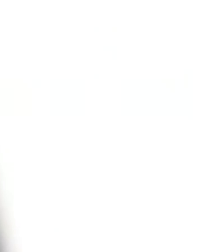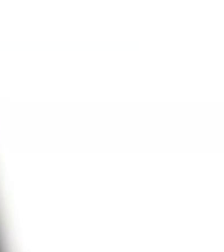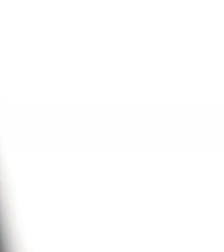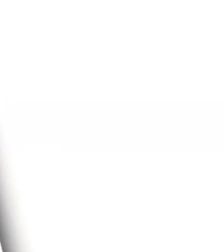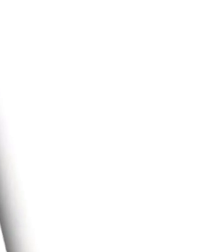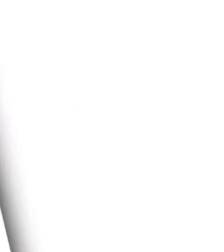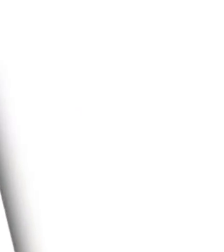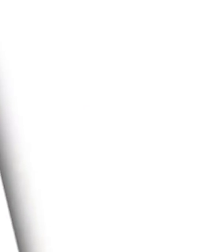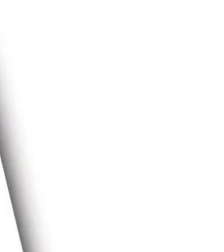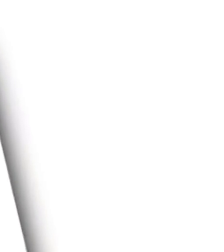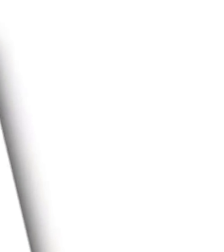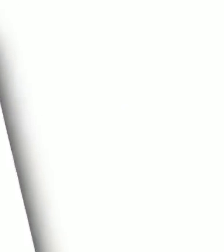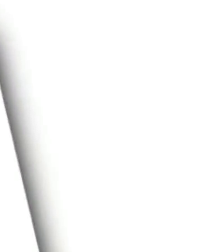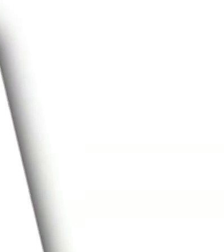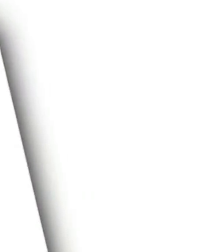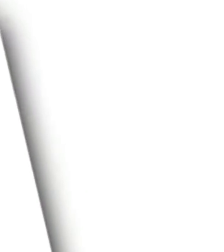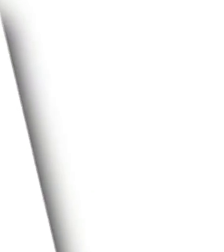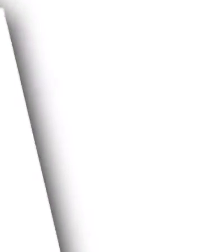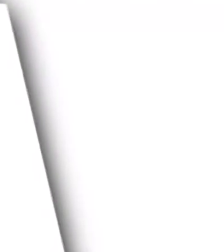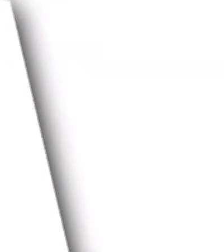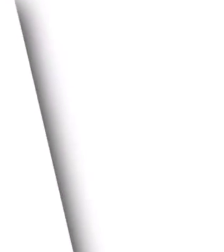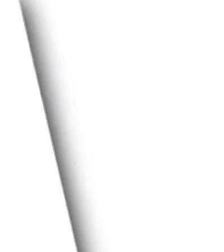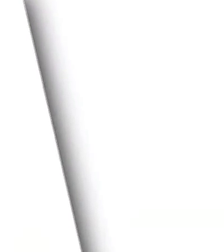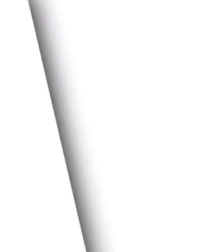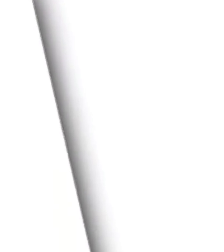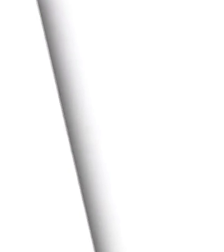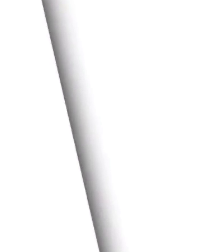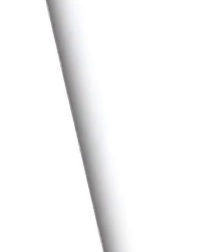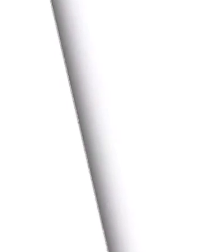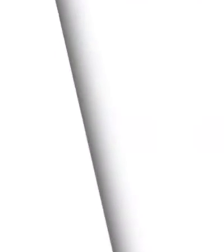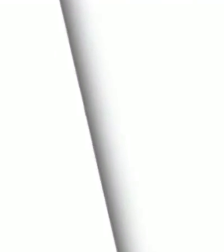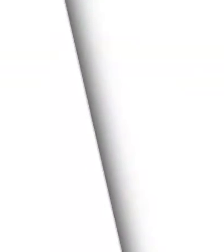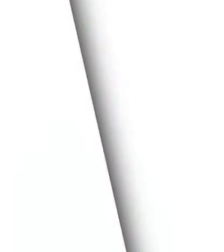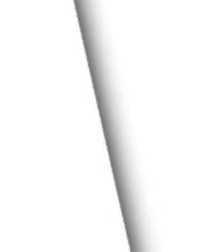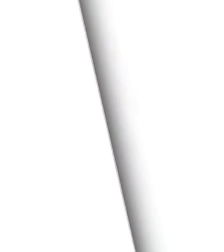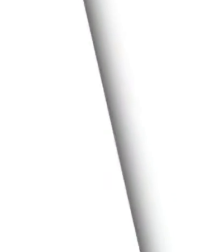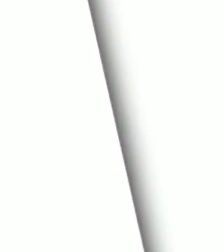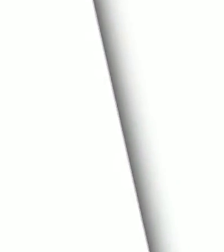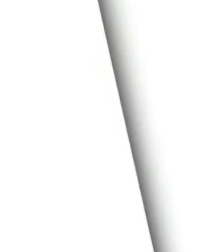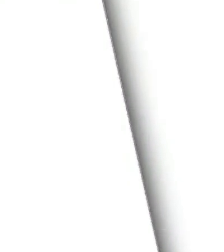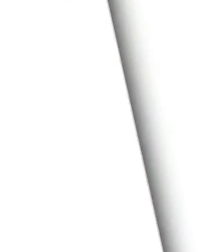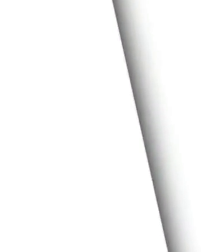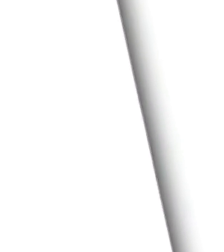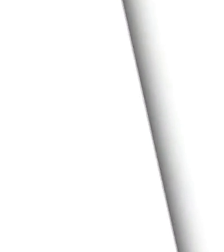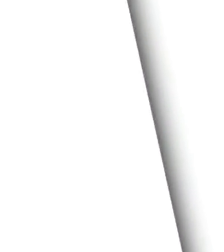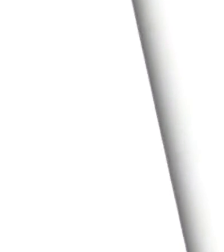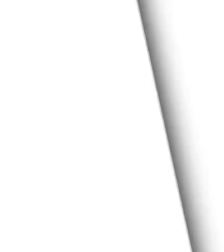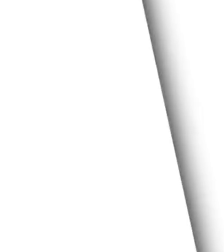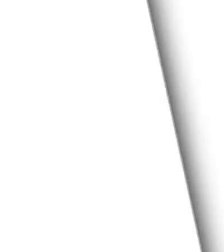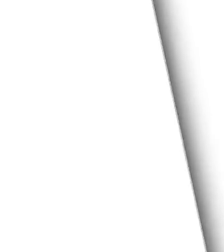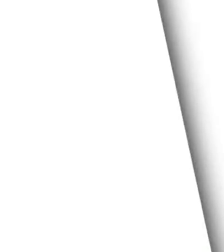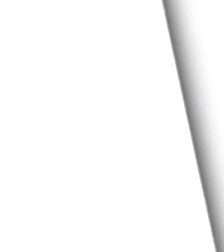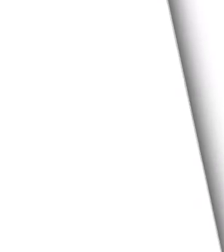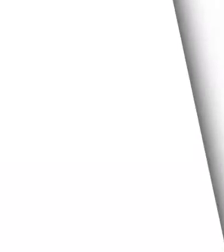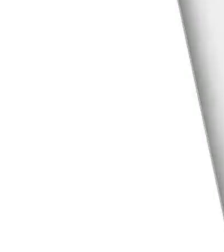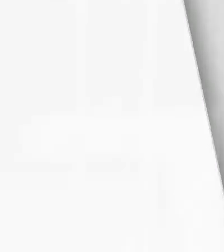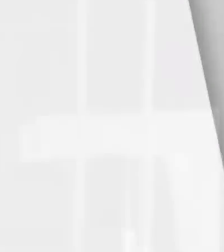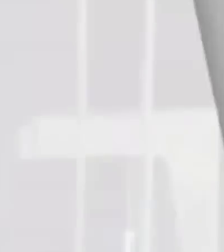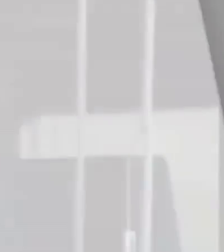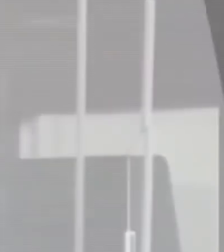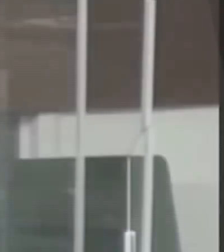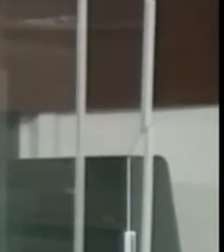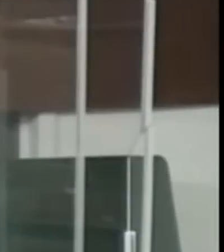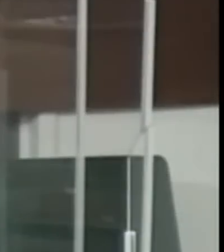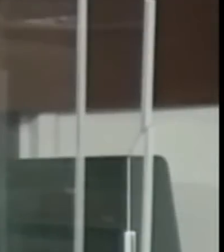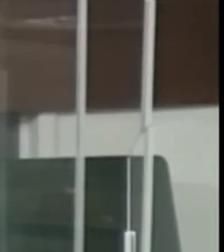the National Identification and Registration Act 2021 was tabled. Madam Speaker, I'd like to give notice that